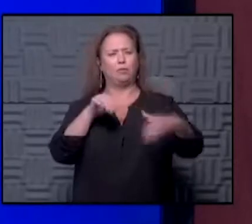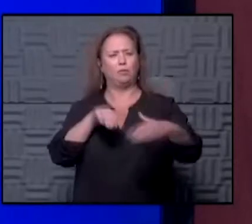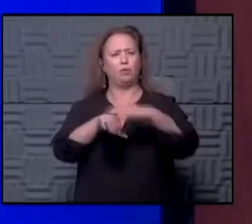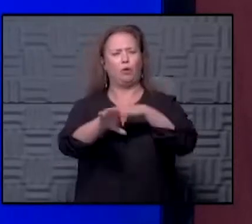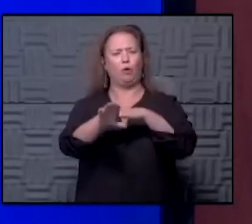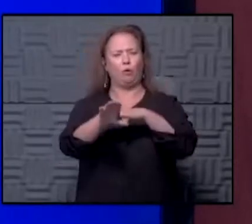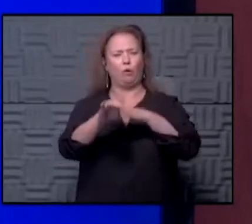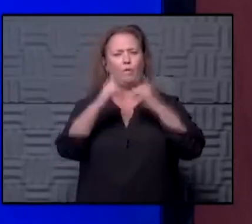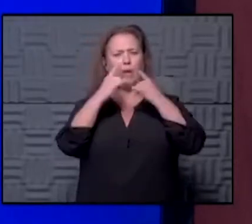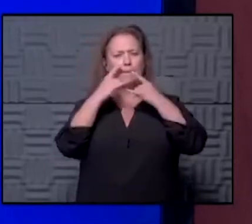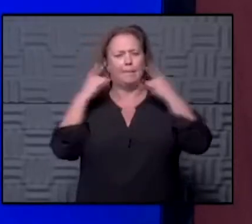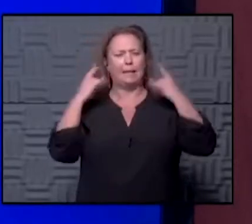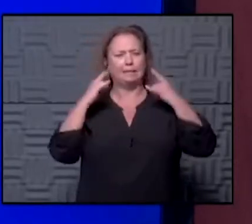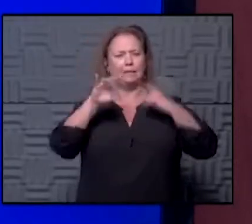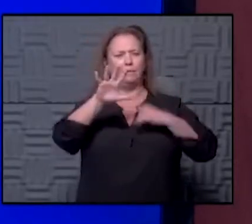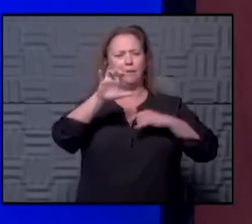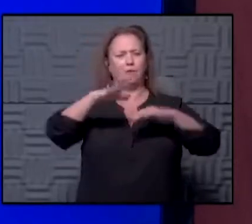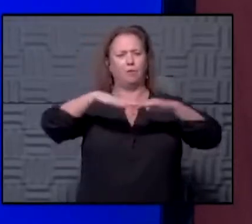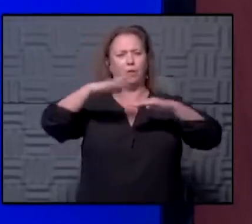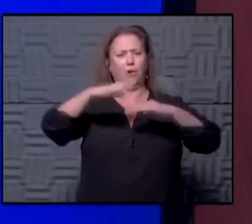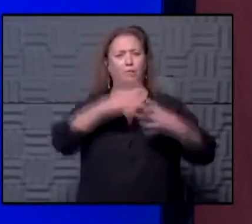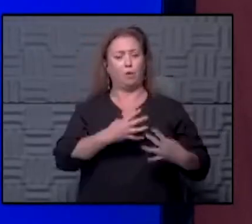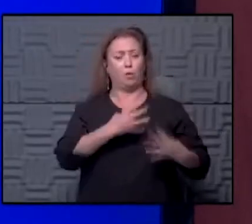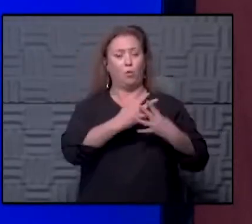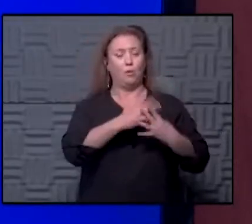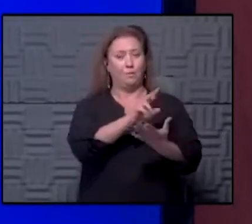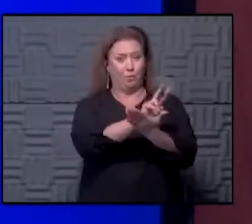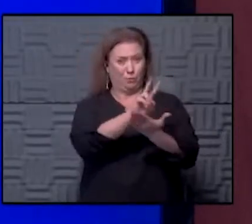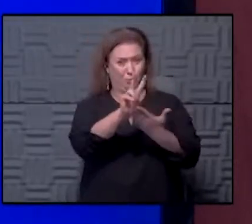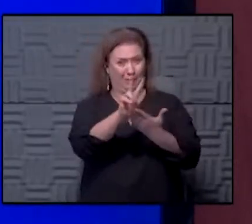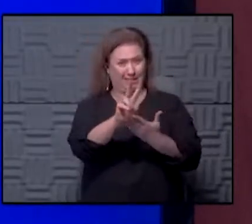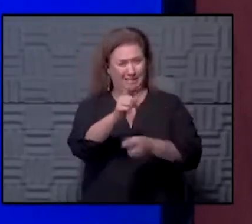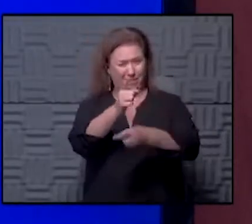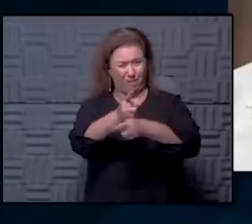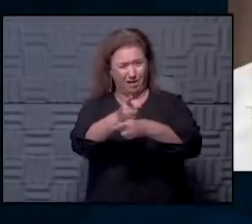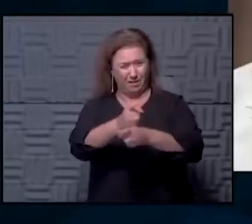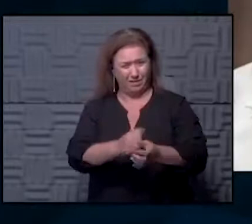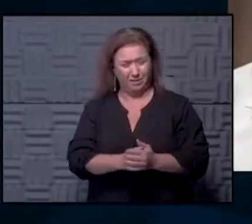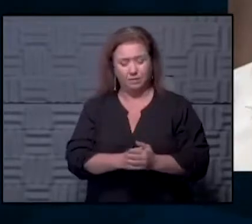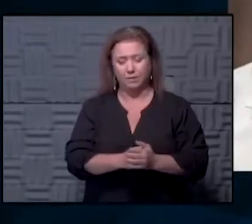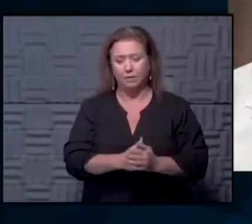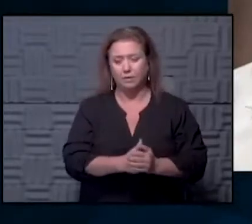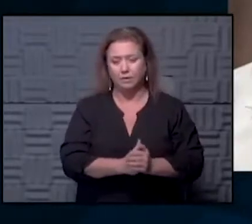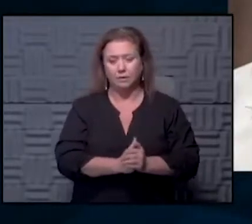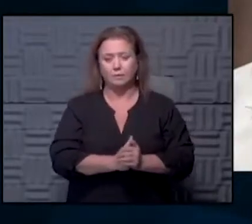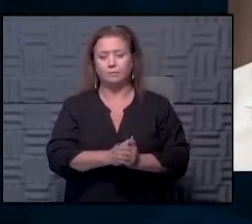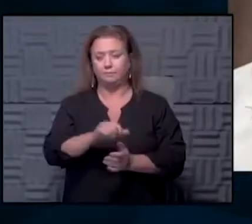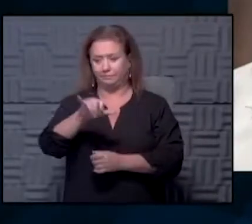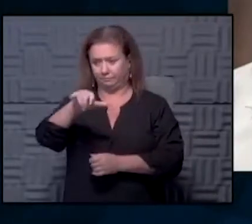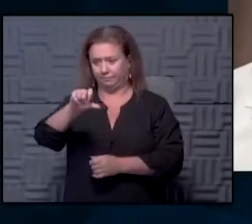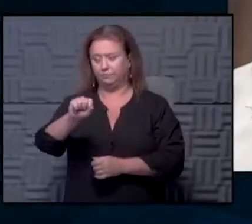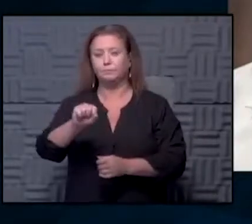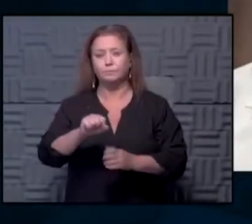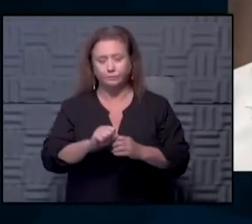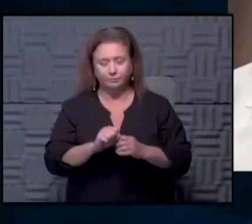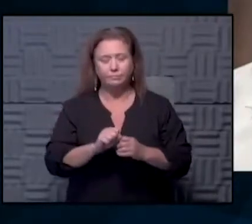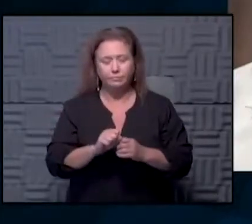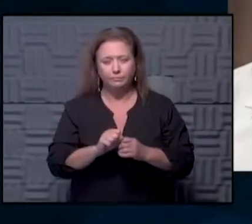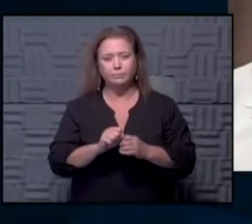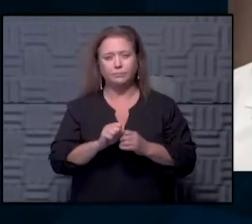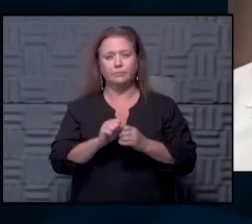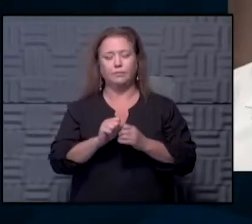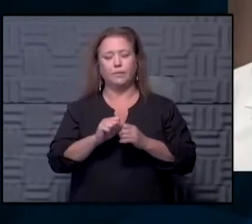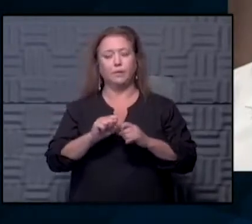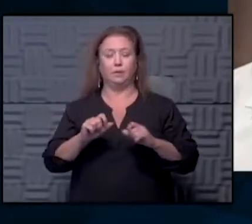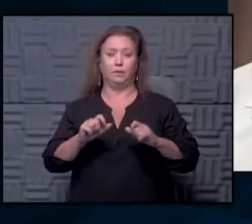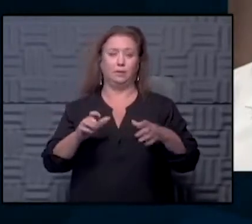you're at a mass gathering of 500 or more, you have to quarantine for 2 weeks. Do I have that right? Yeah, that's right. It's, all